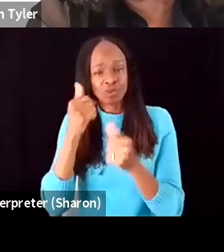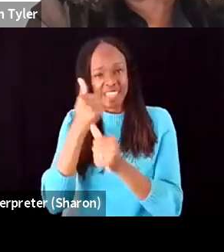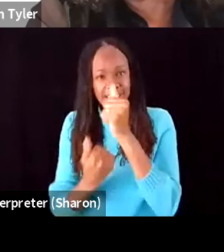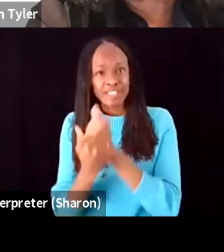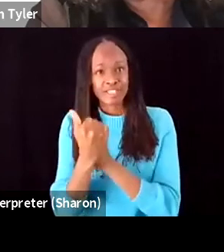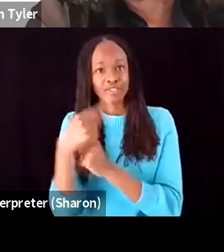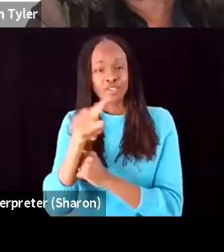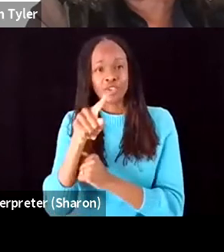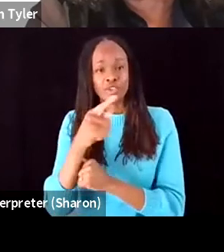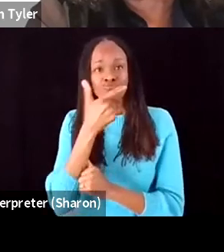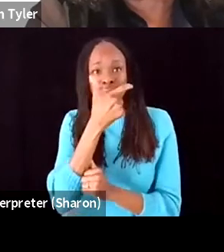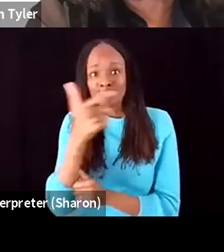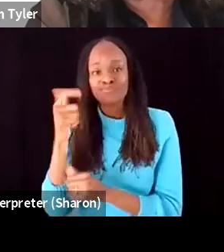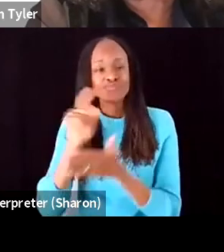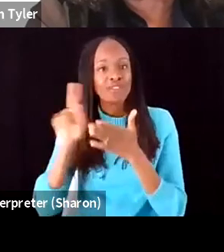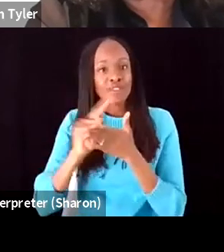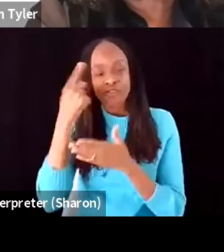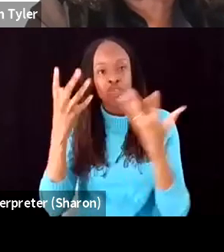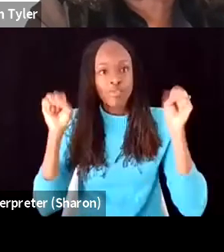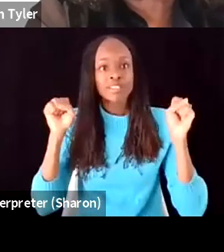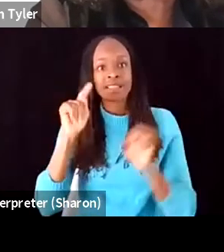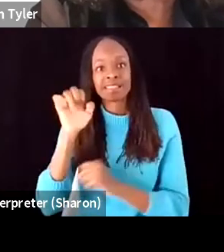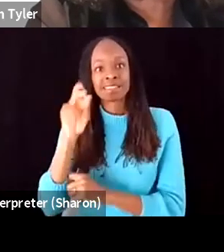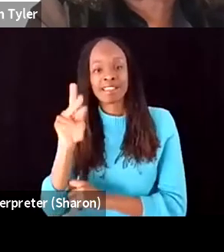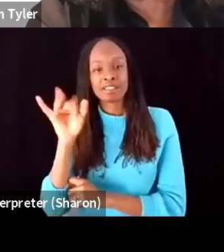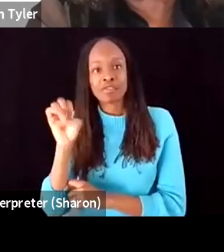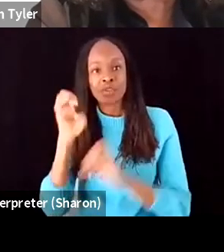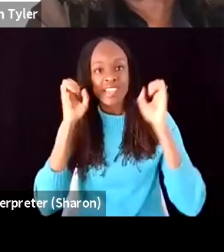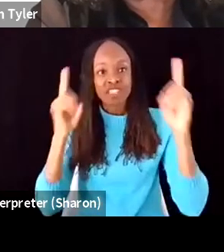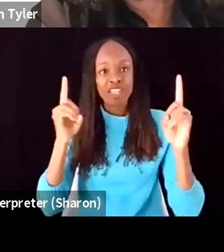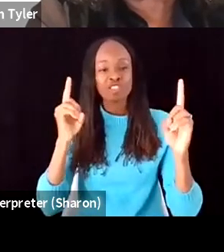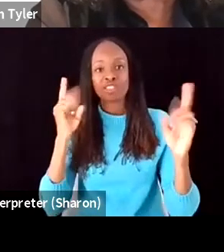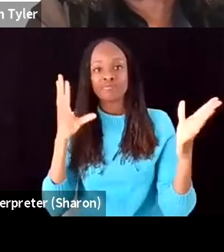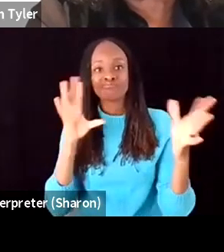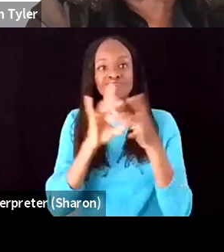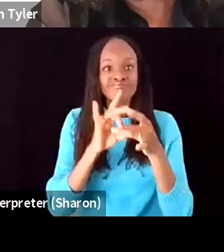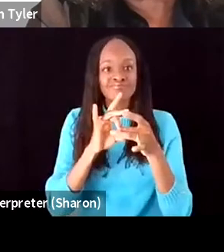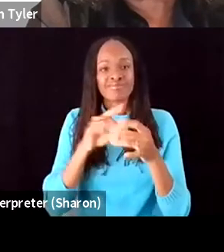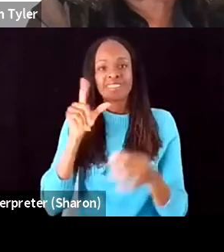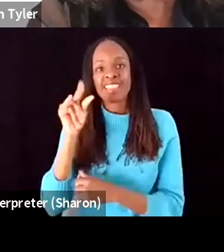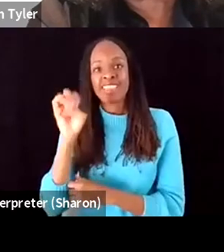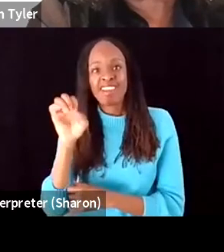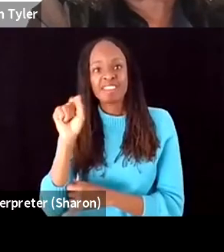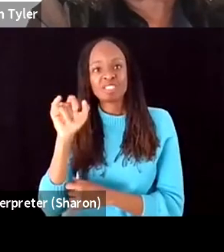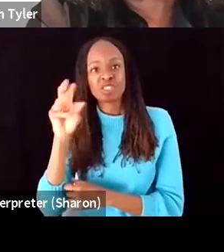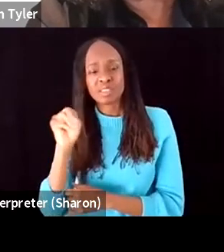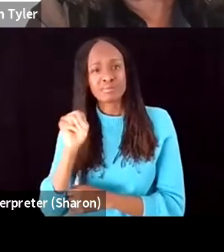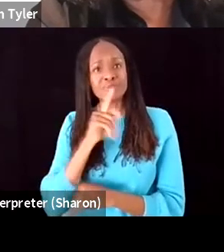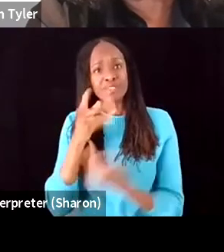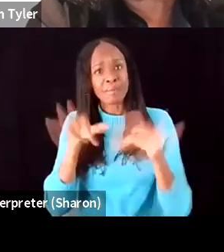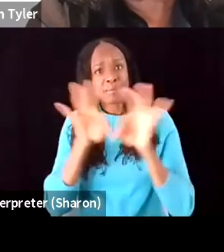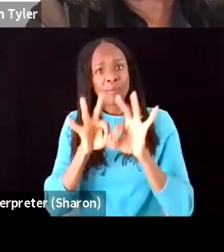every week for the President's Task Force on Education, Outreach, and Engagement. These live streams are important, meaningful. They lead us to better